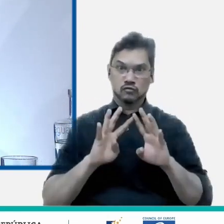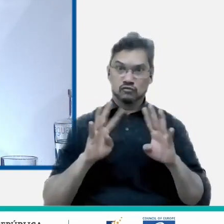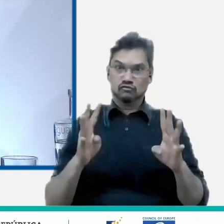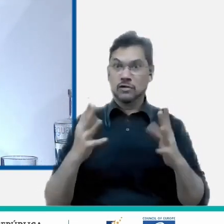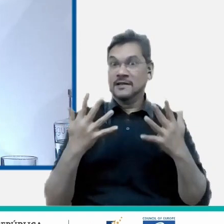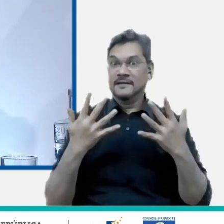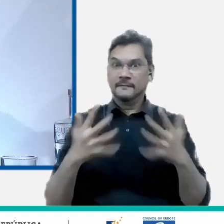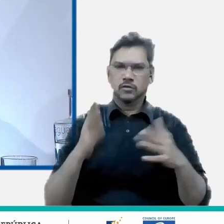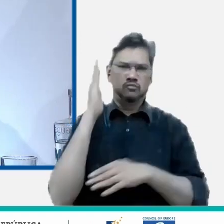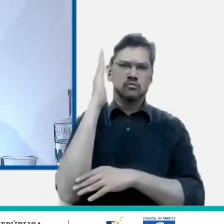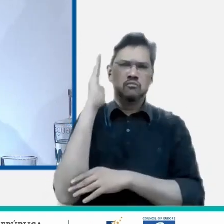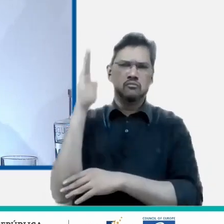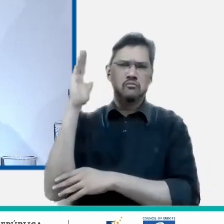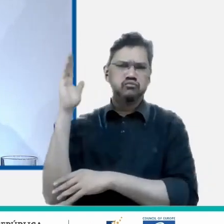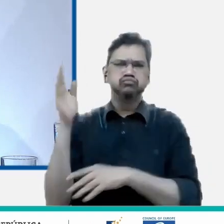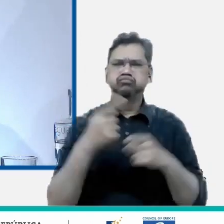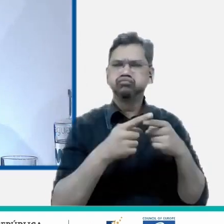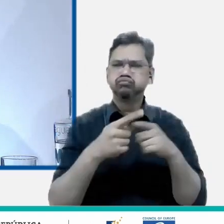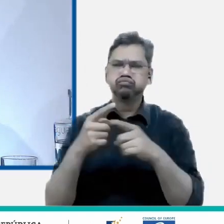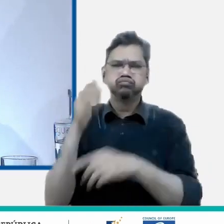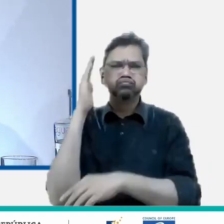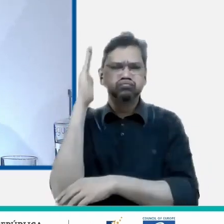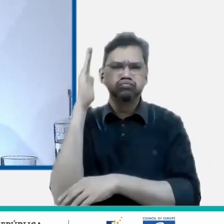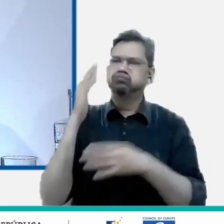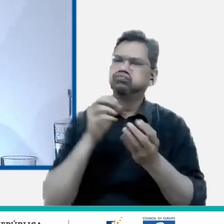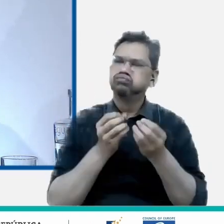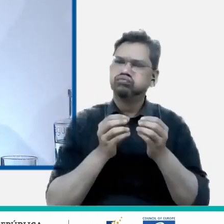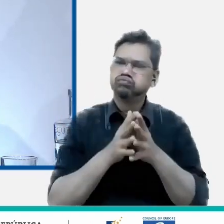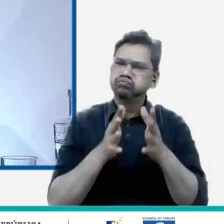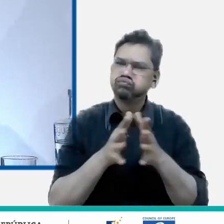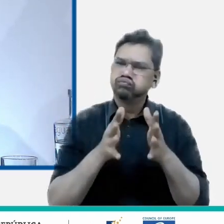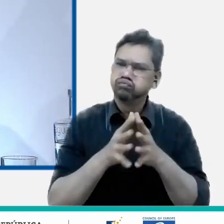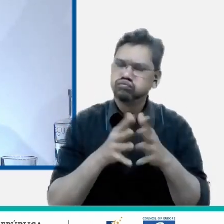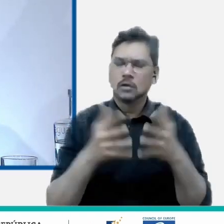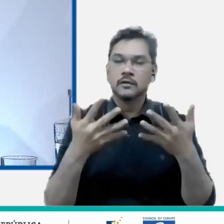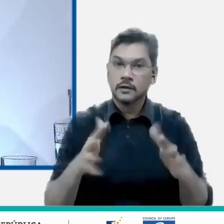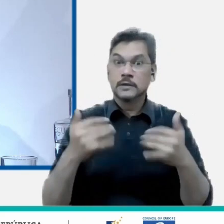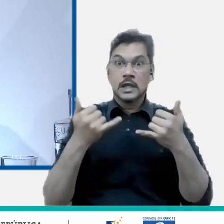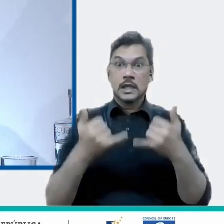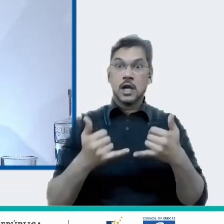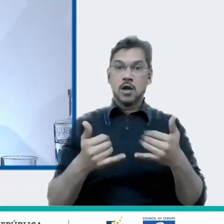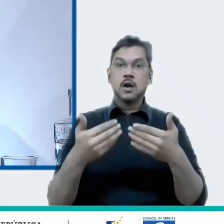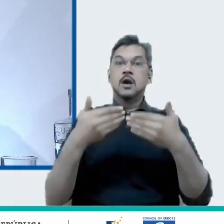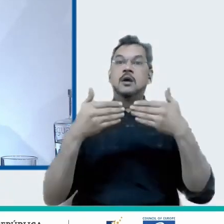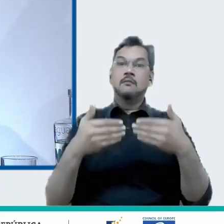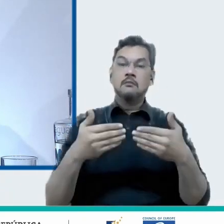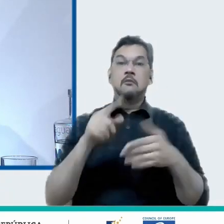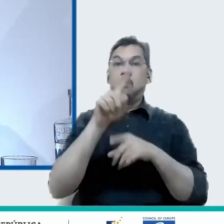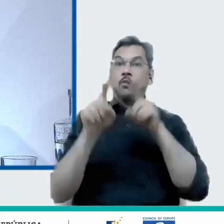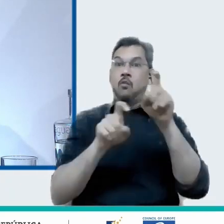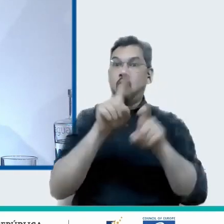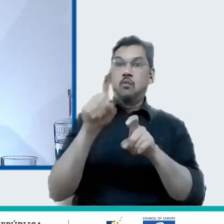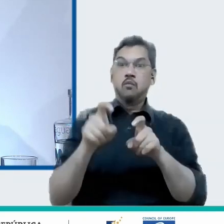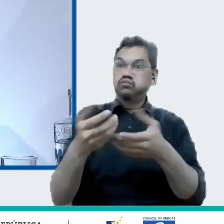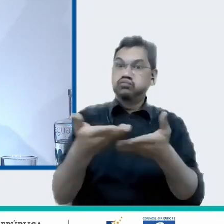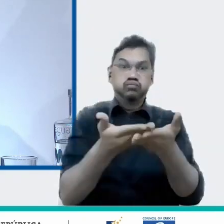and remarks from the floor. So I'd like to open up now the floor for possible questions and answers and also